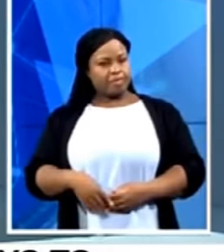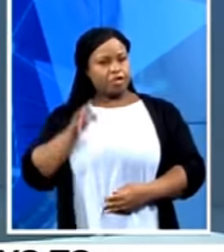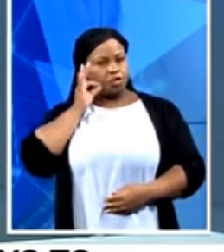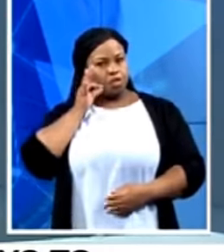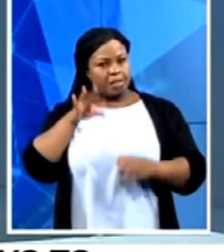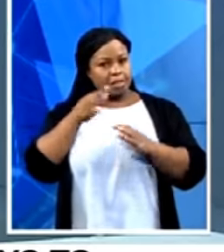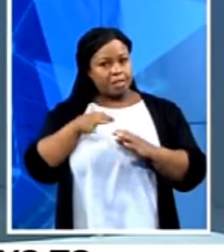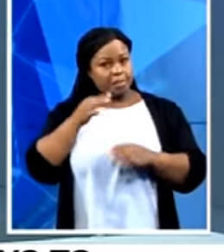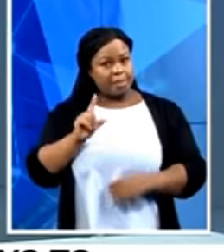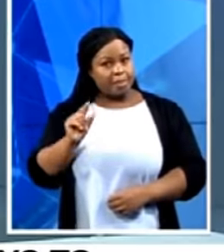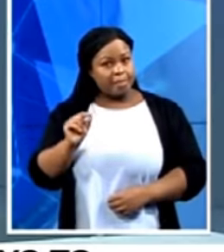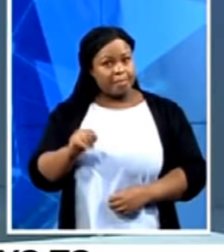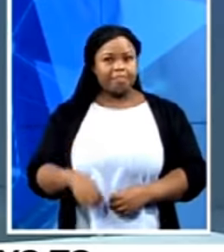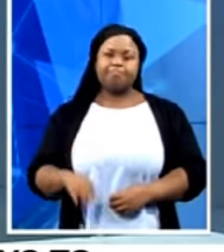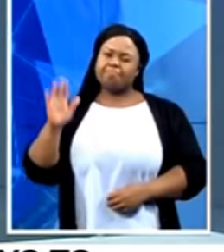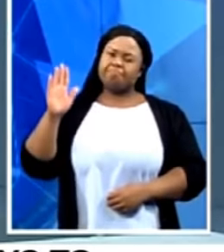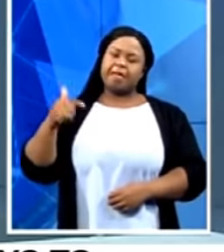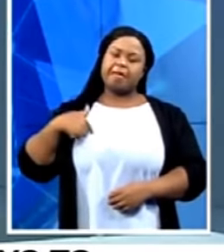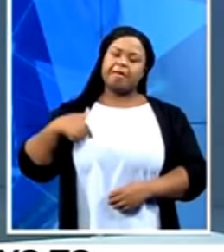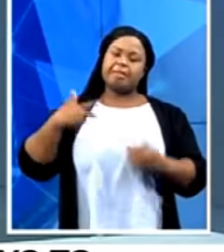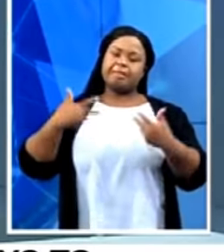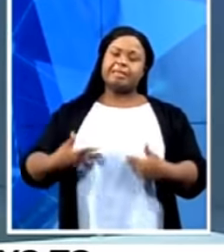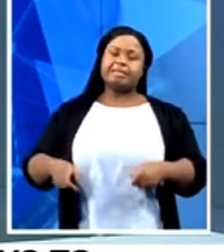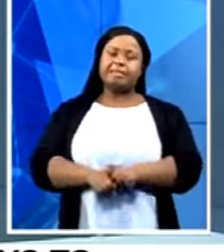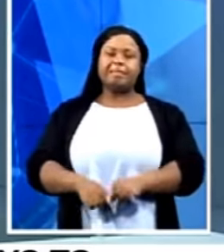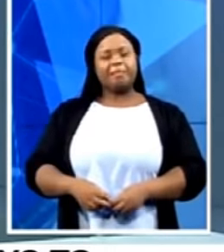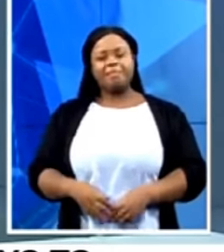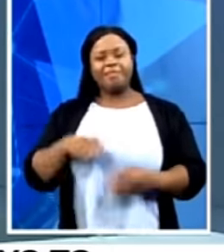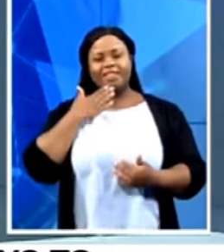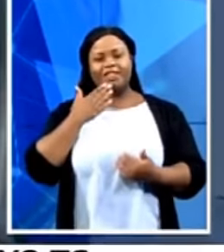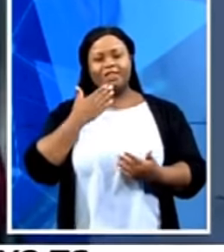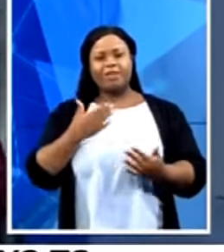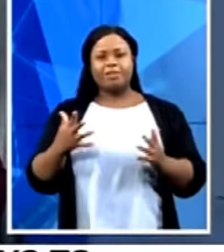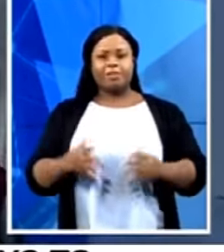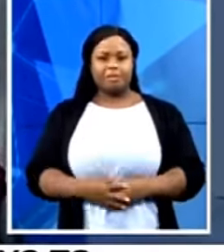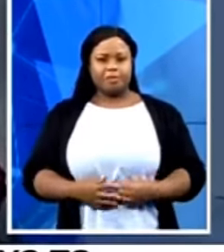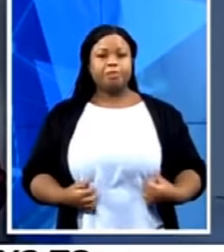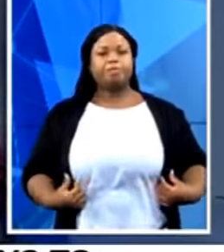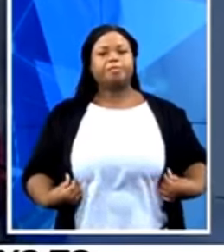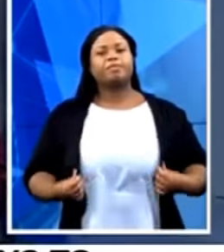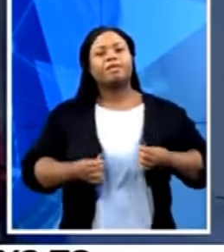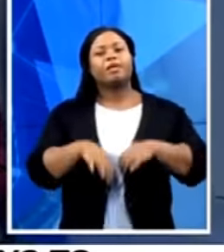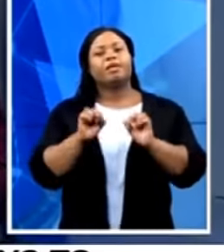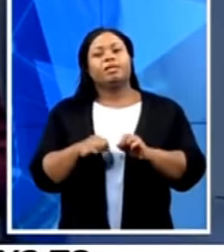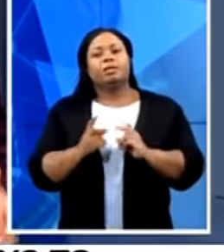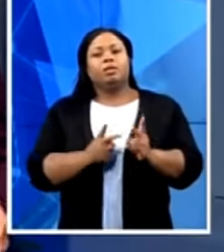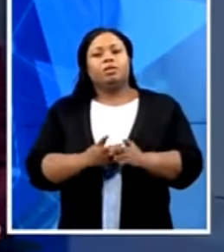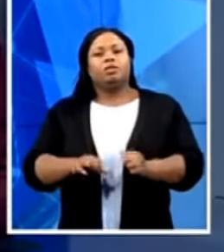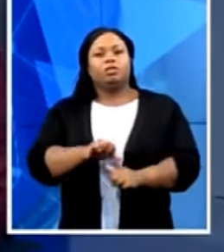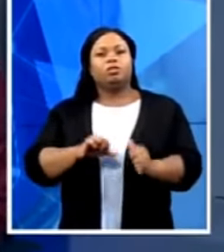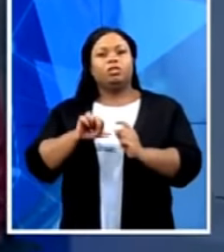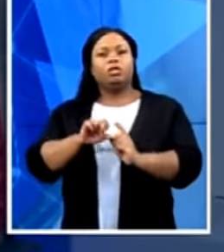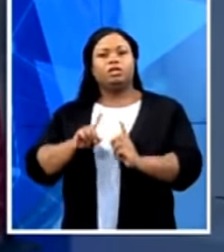charged. Ofentse Setimo, thank you very much indeed for that reporting. Well, social distancing and isolation